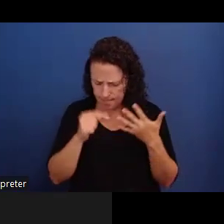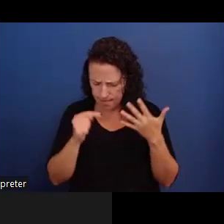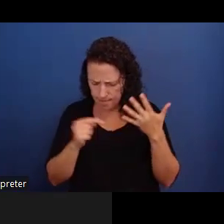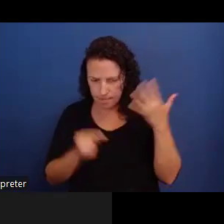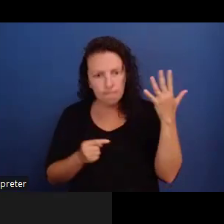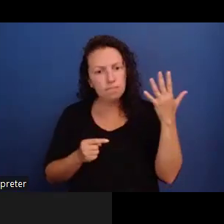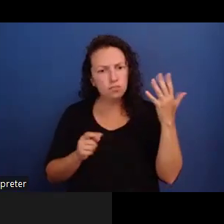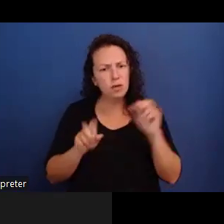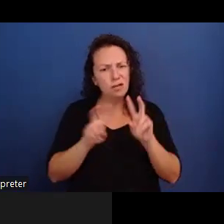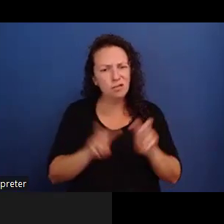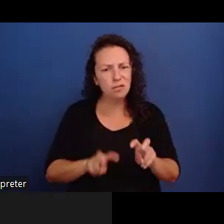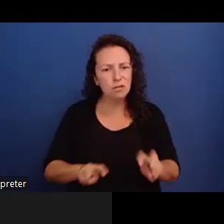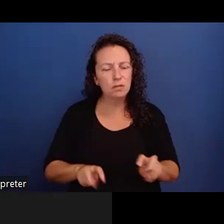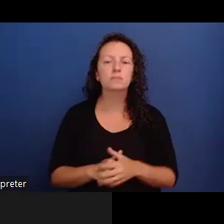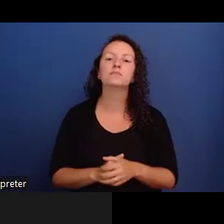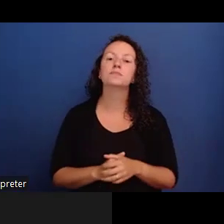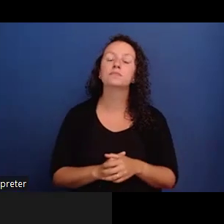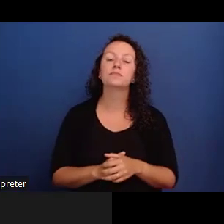explore